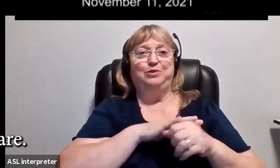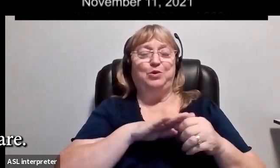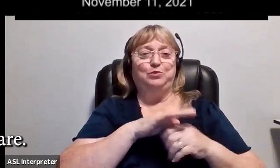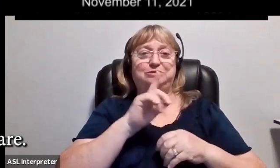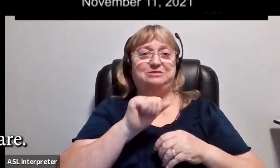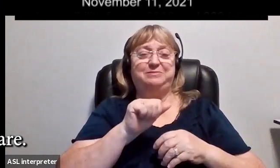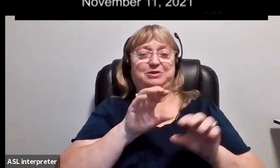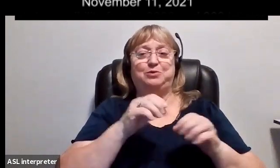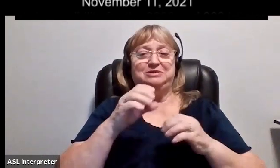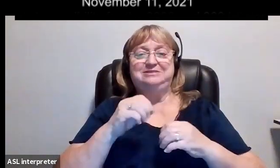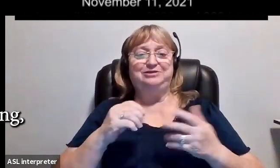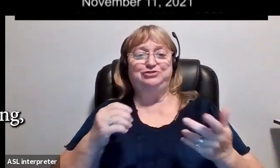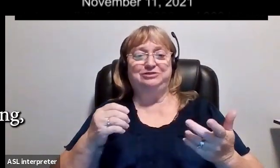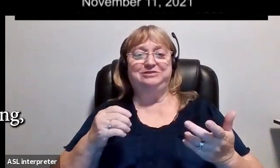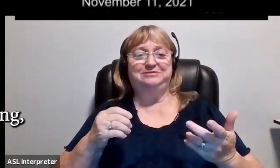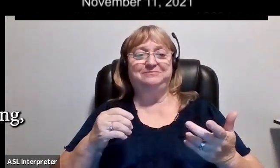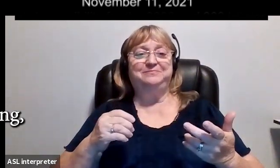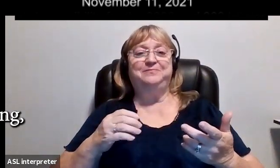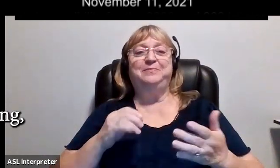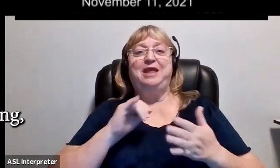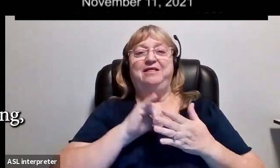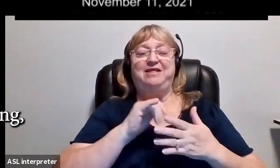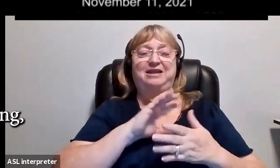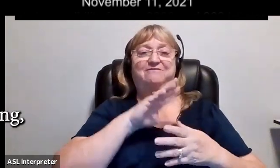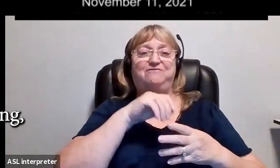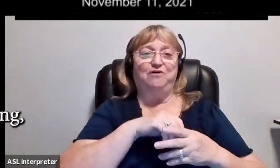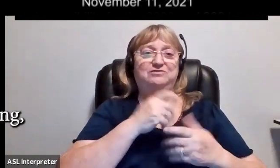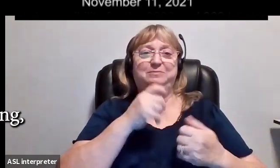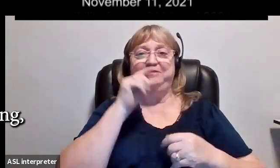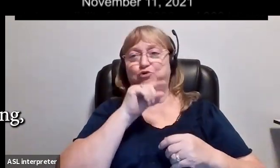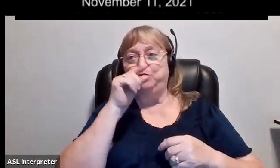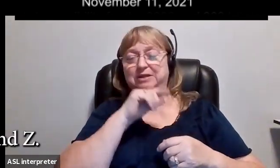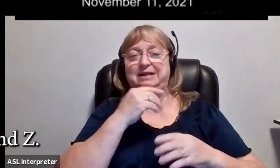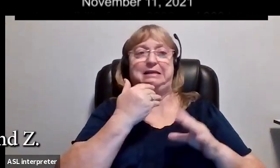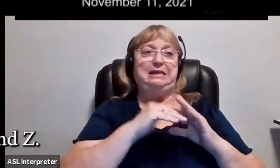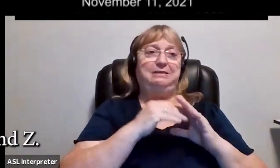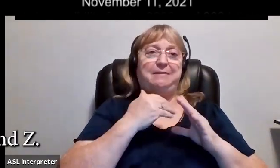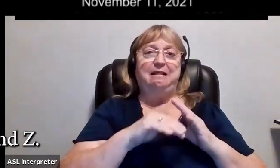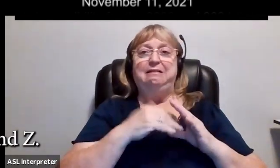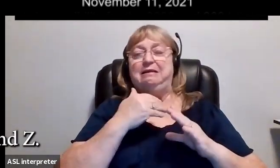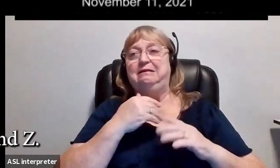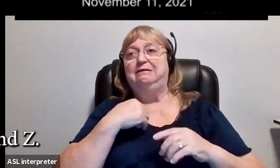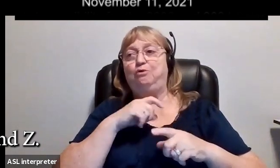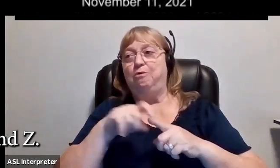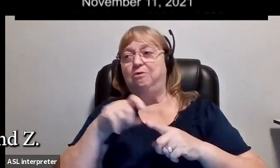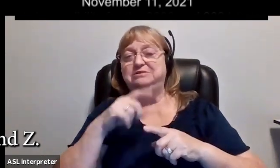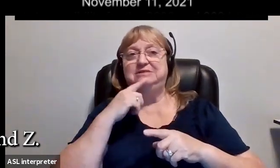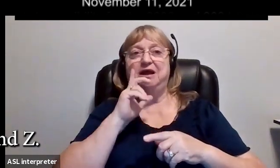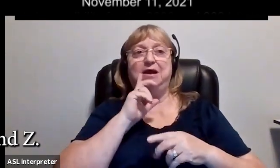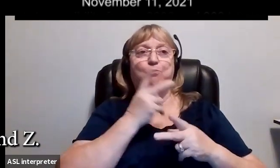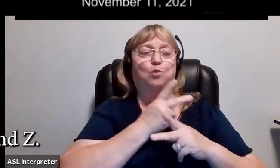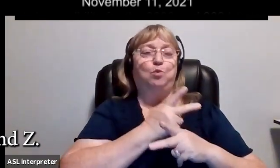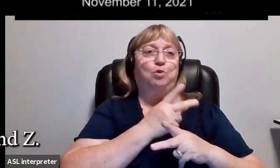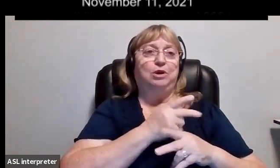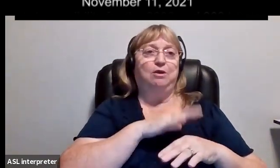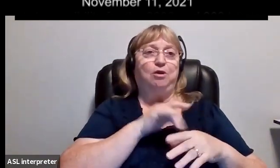disability organizations are. And it involves a little bit of Googling, a little bit of emailing cold and say, hey, I'm working on a presentation on X,